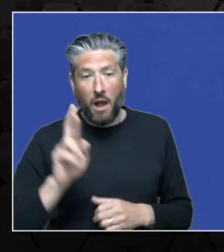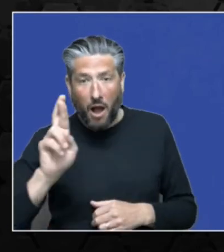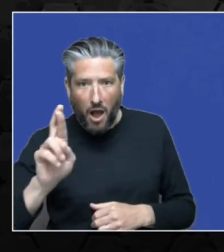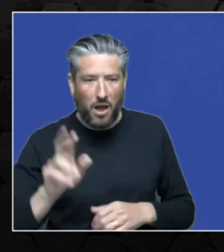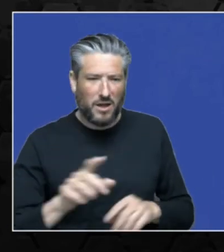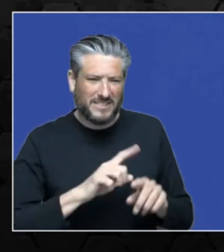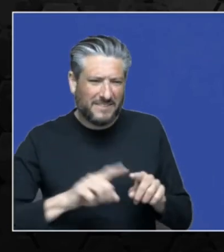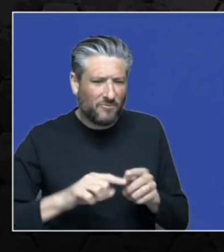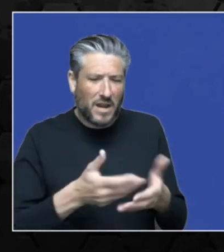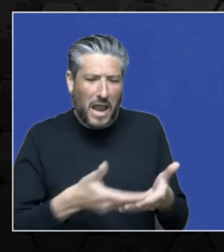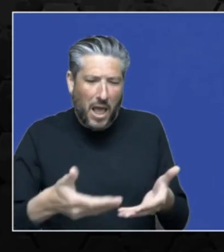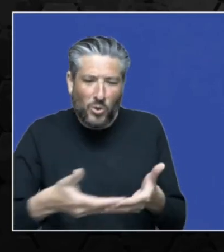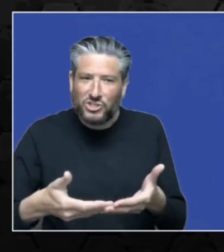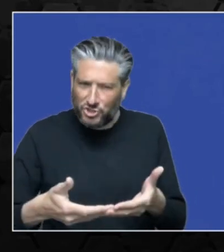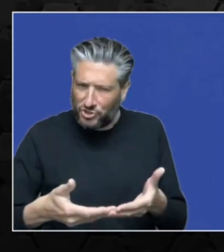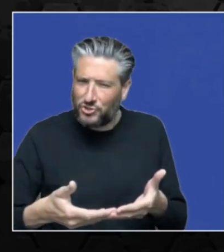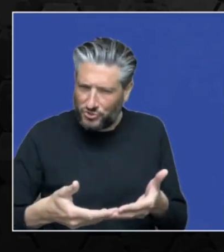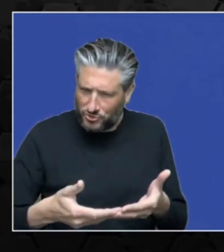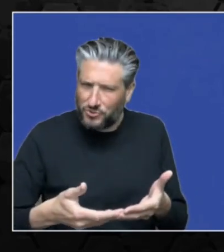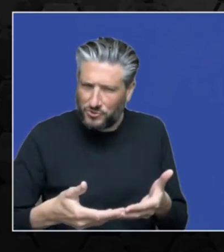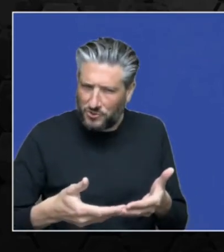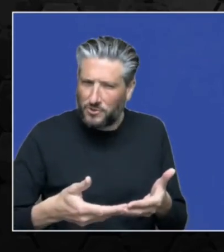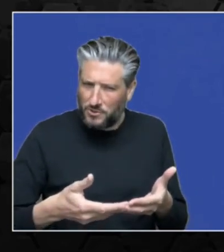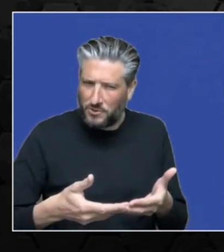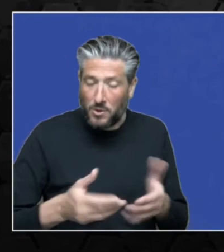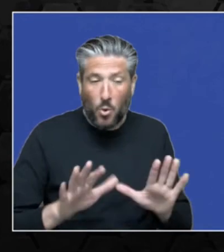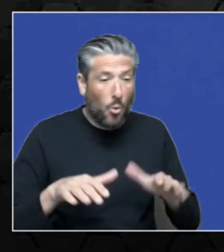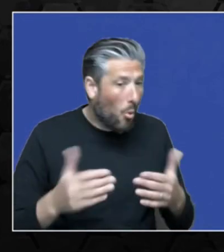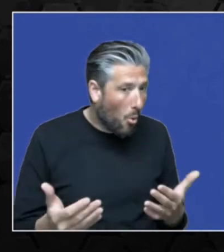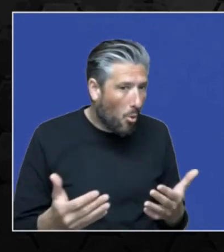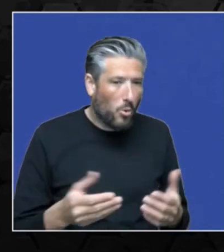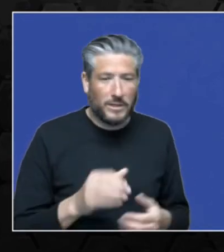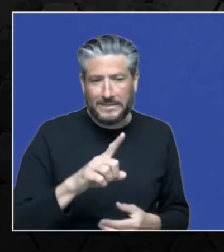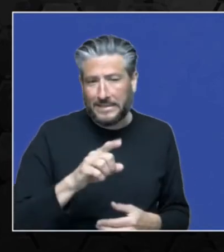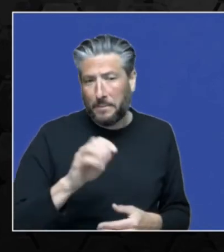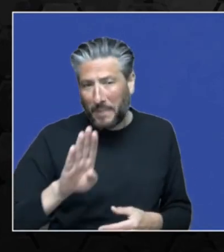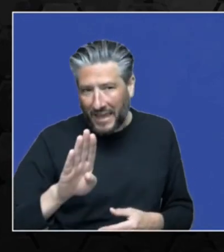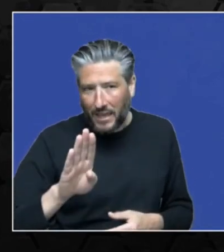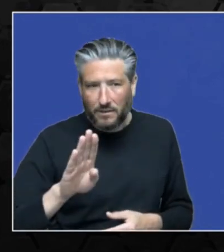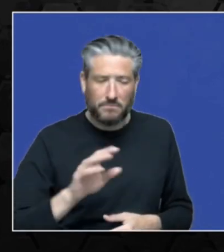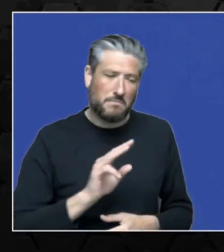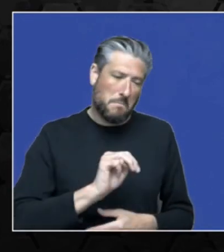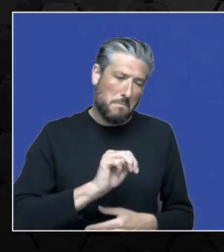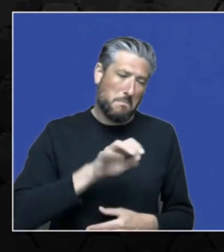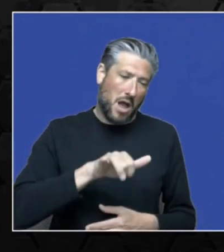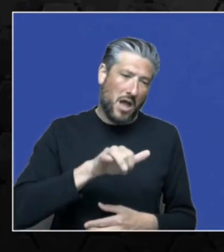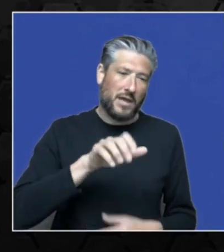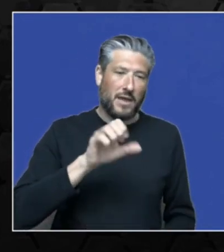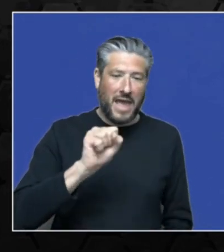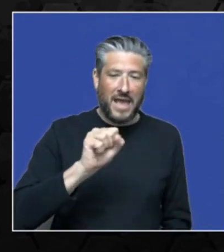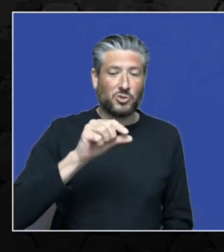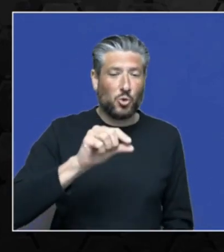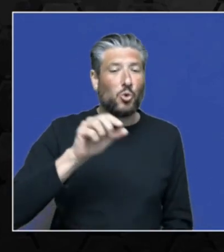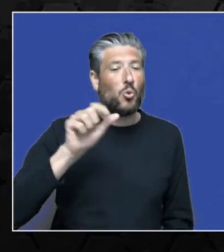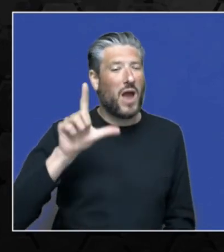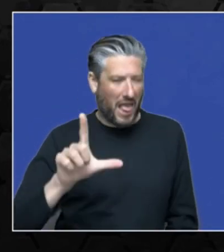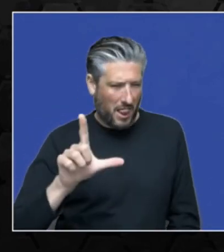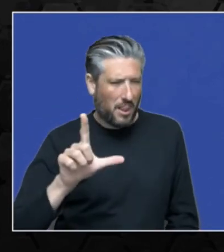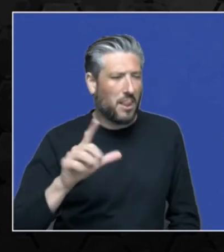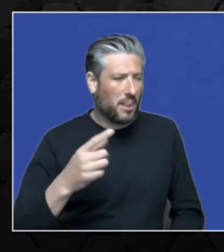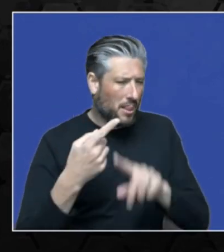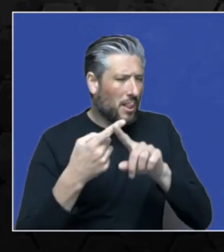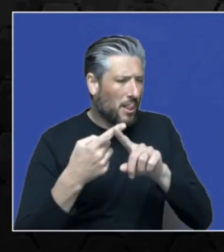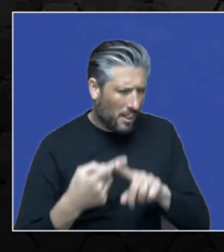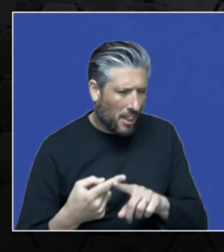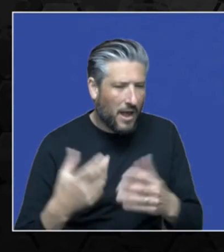like databases like MySQL and stuff, which is also, because if you're talking about machine learning, you will be dealing with data. You will be dealing with data.